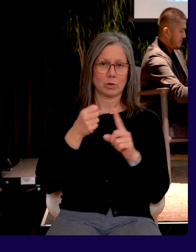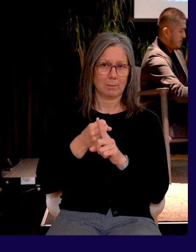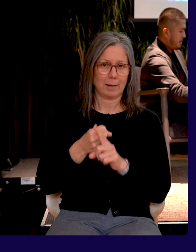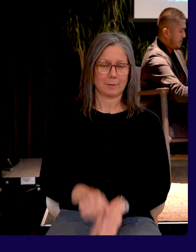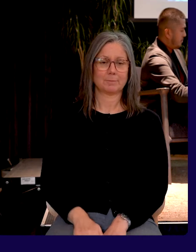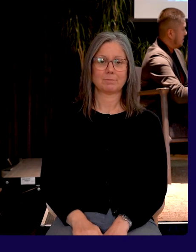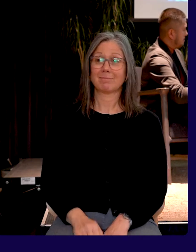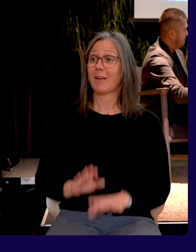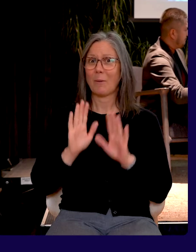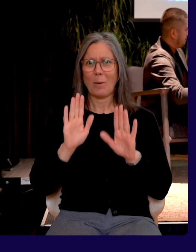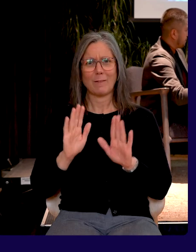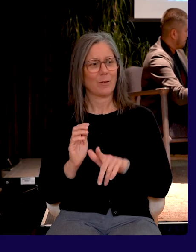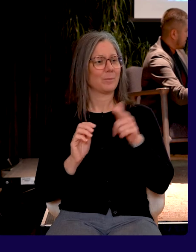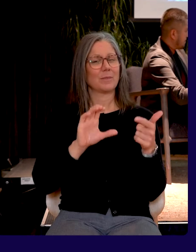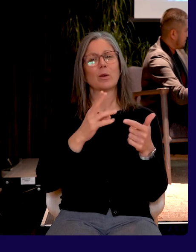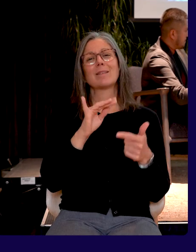wonderful. Christina.